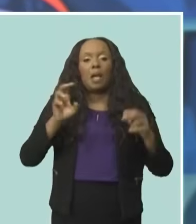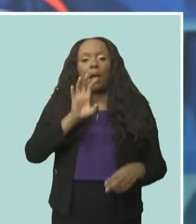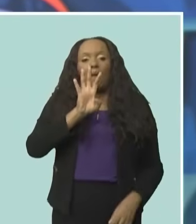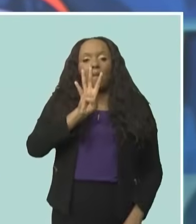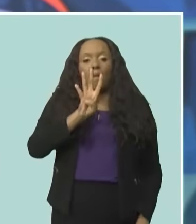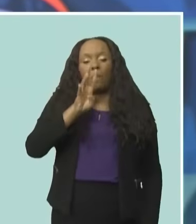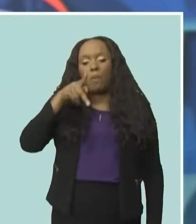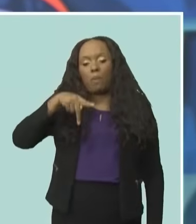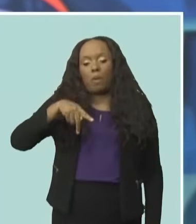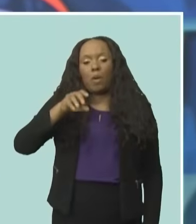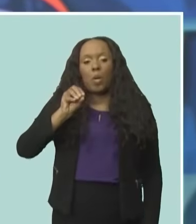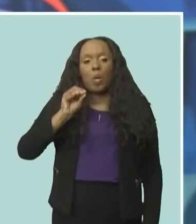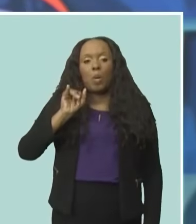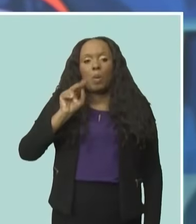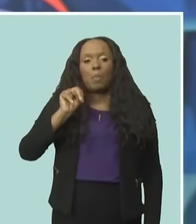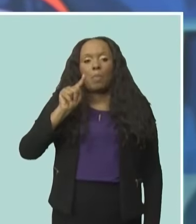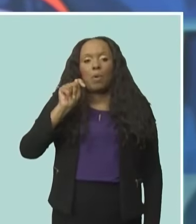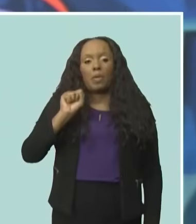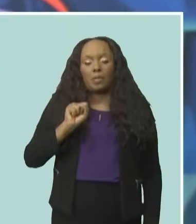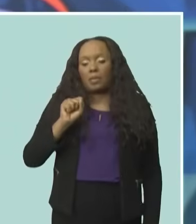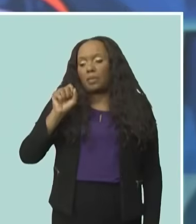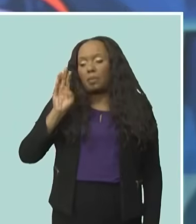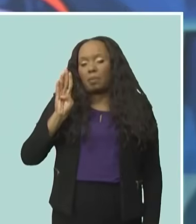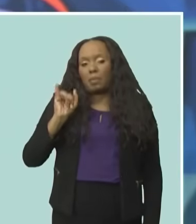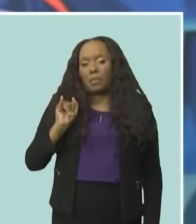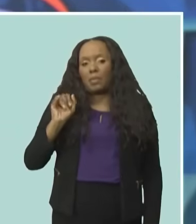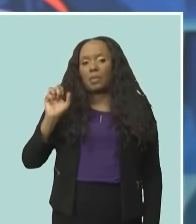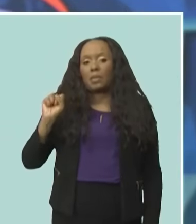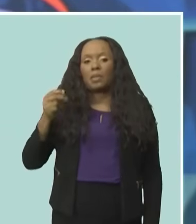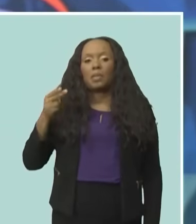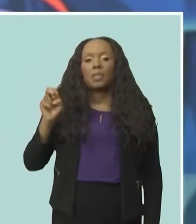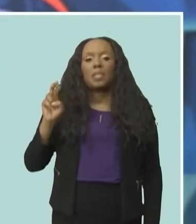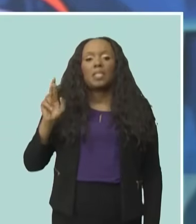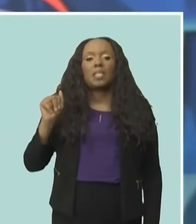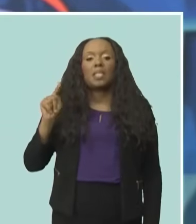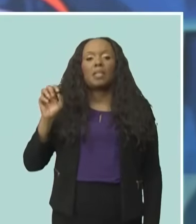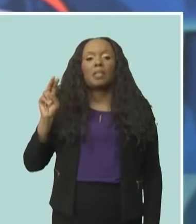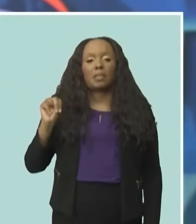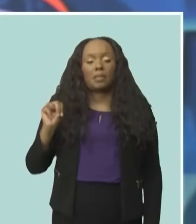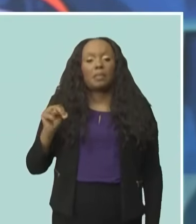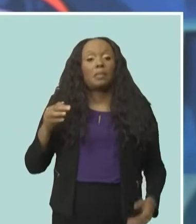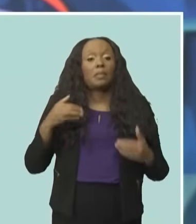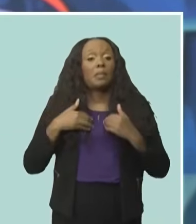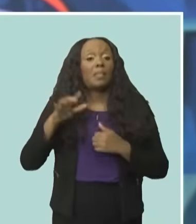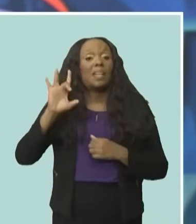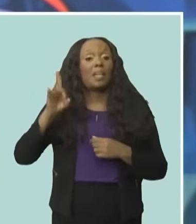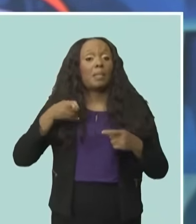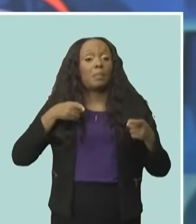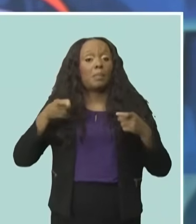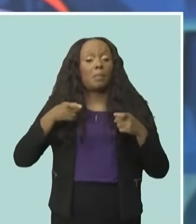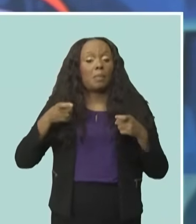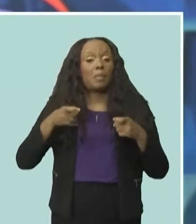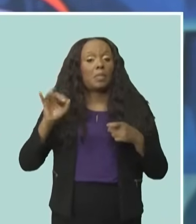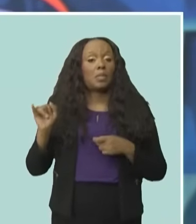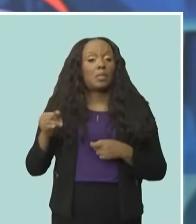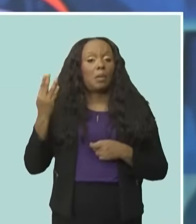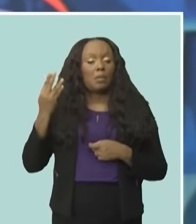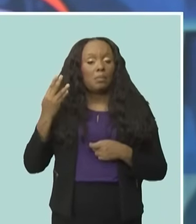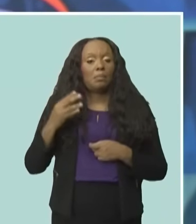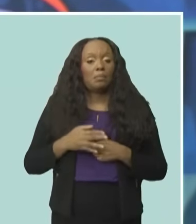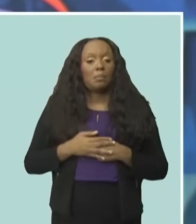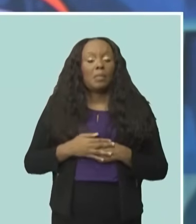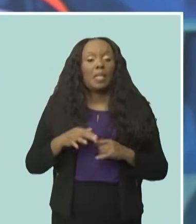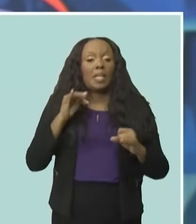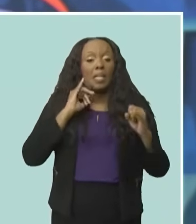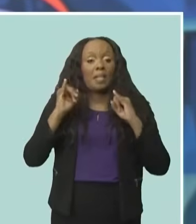with local firm Trinity Recruitment Services, and 8 managerial positions are up for grabs. Interviews have started, and